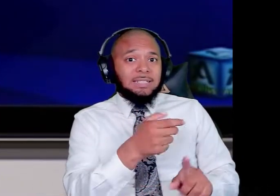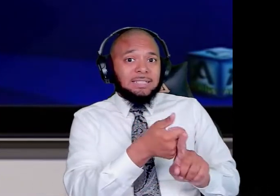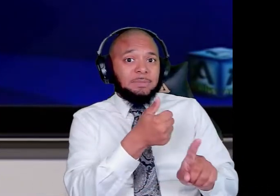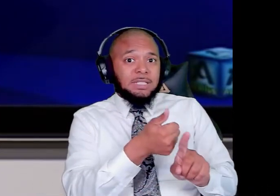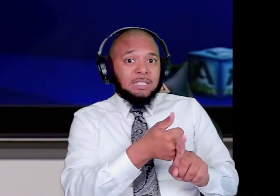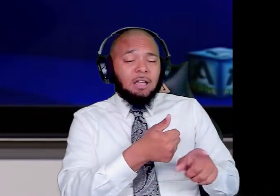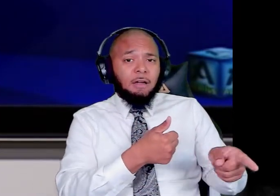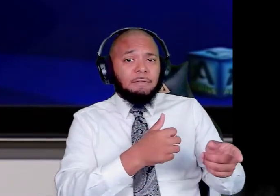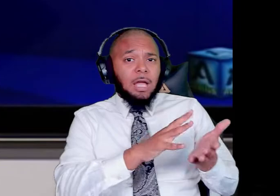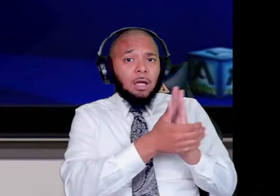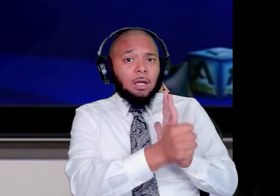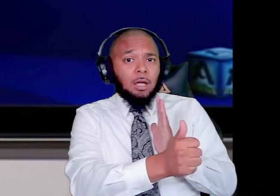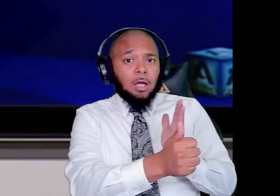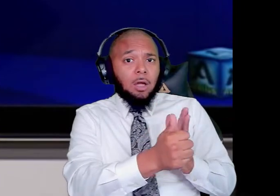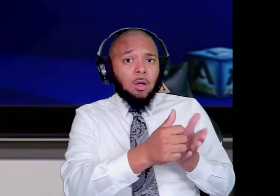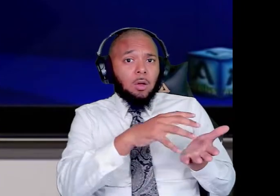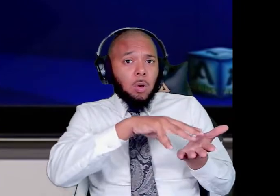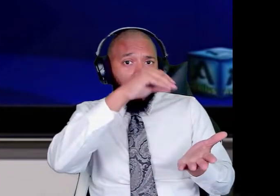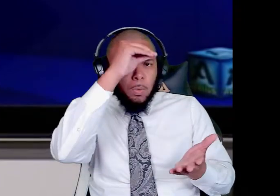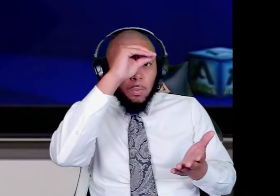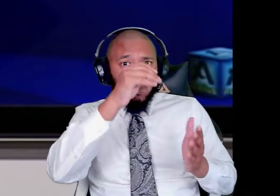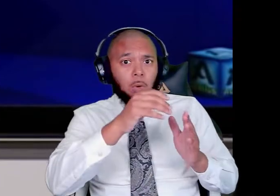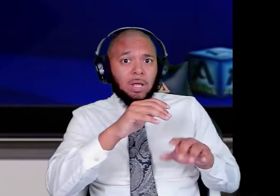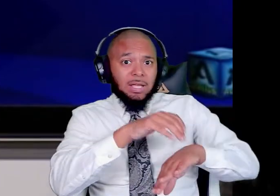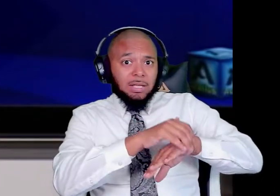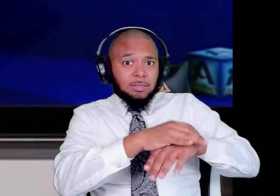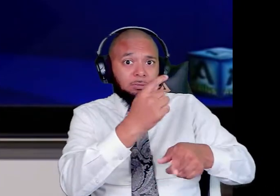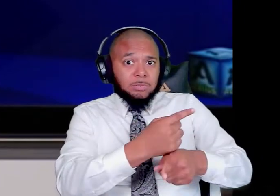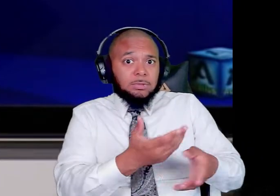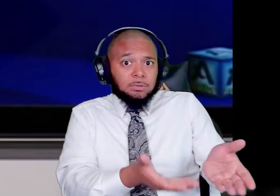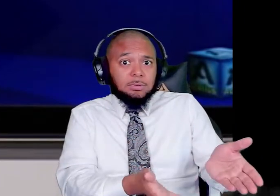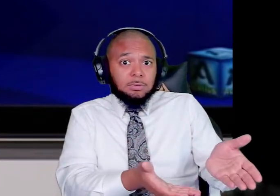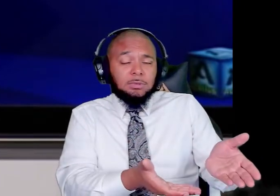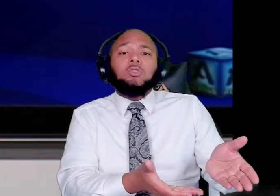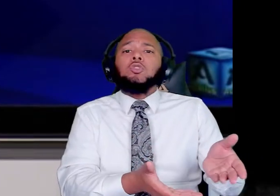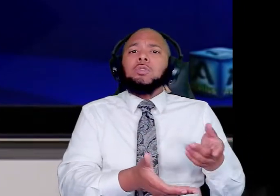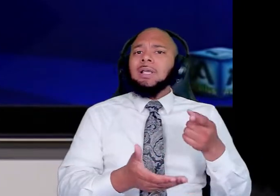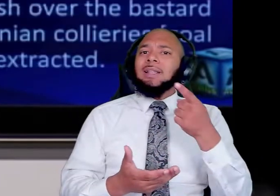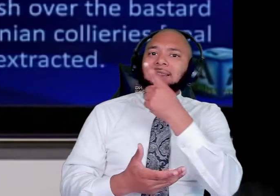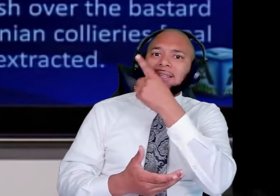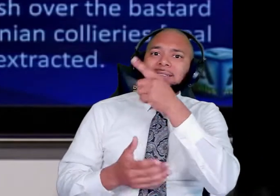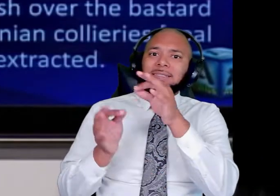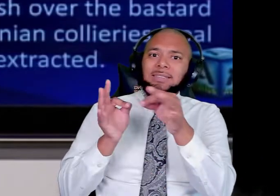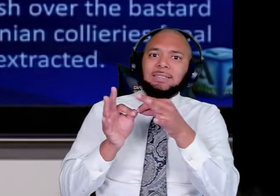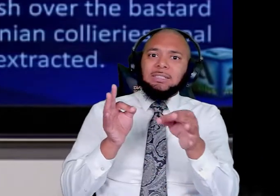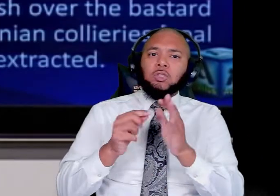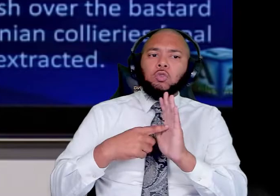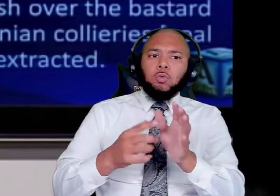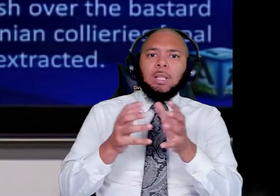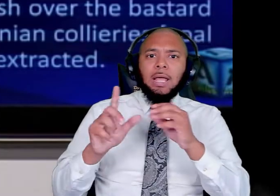some learning and understanding? That reveals a lot about him, doesn't it?